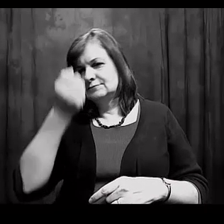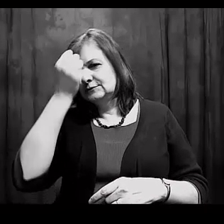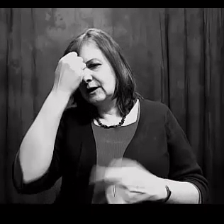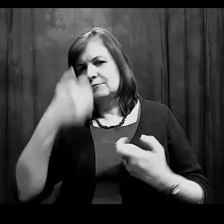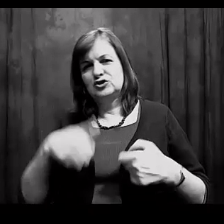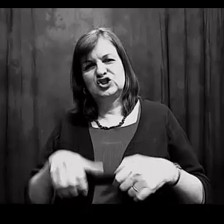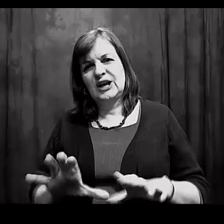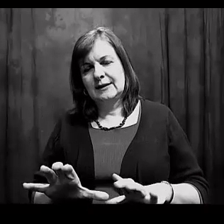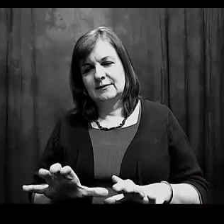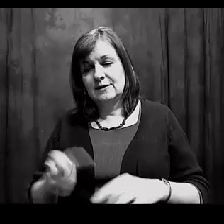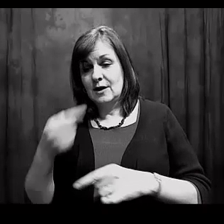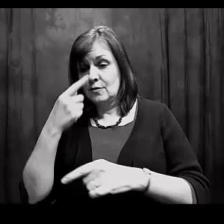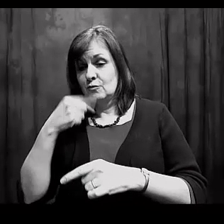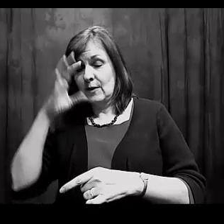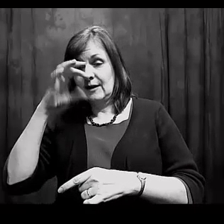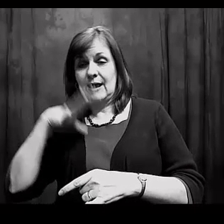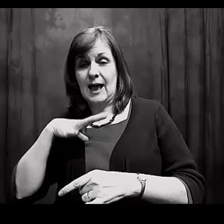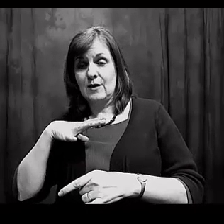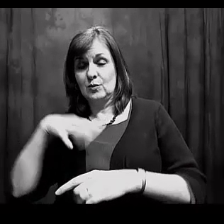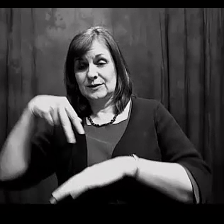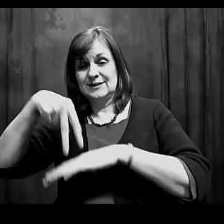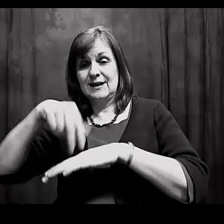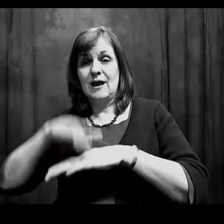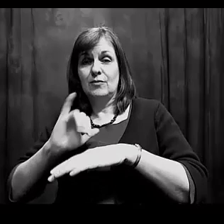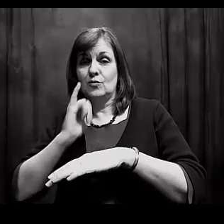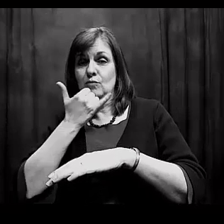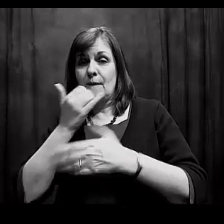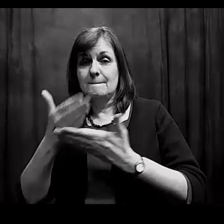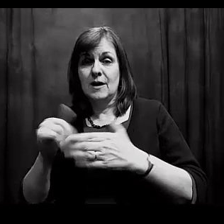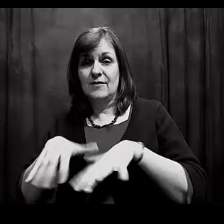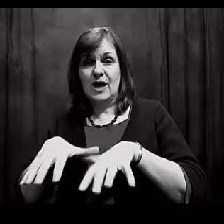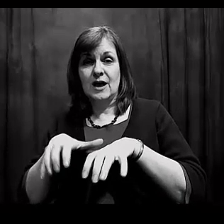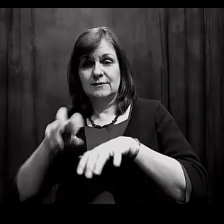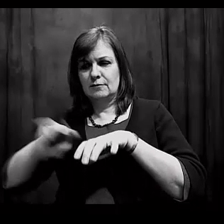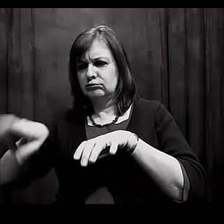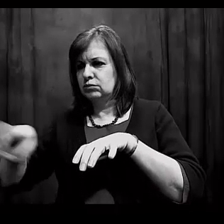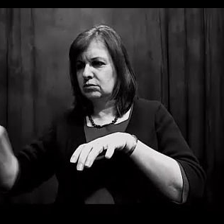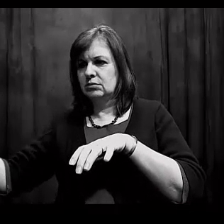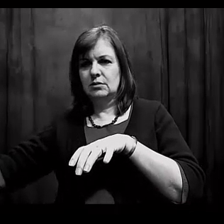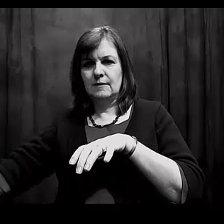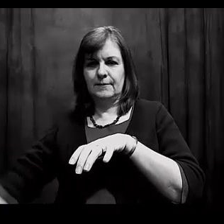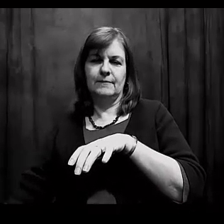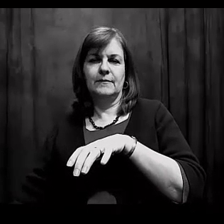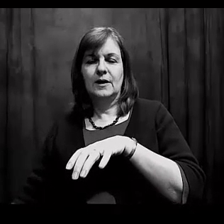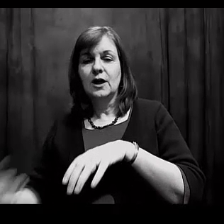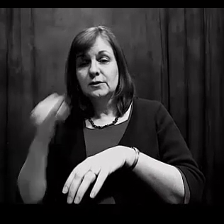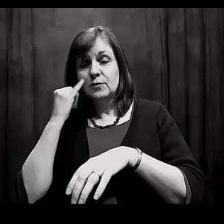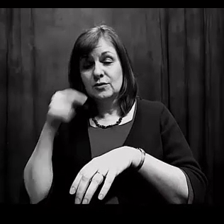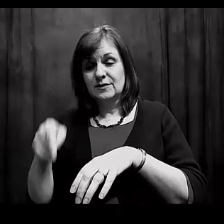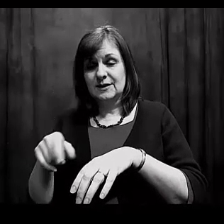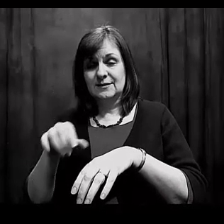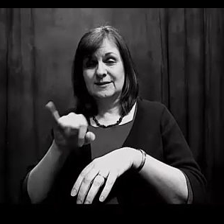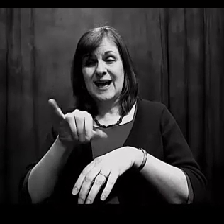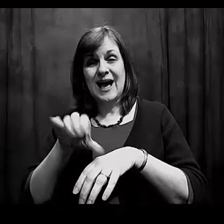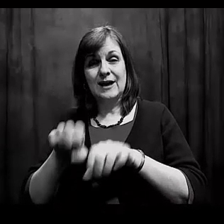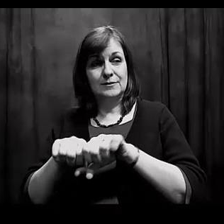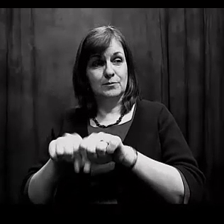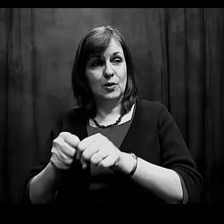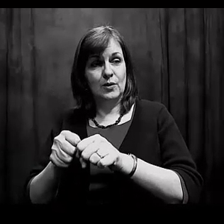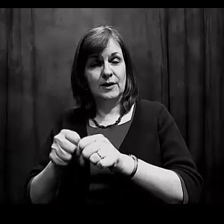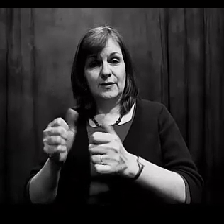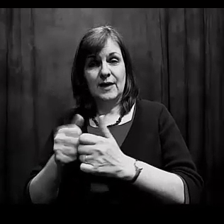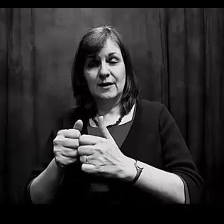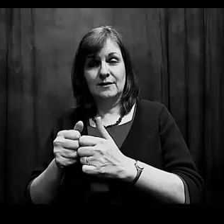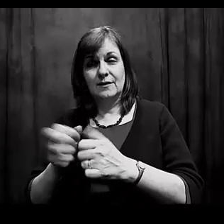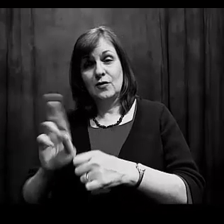dumb chance. The red guy was standing on the wrong side of the iceberg. What if this iceberg actually broke